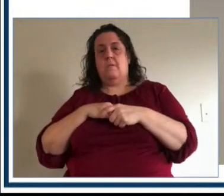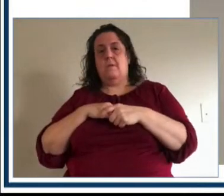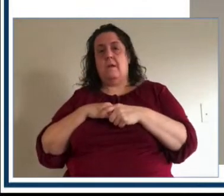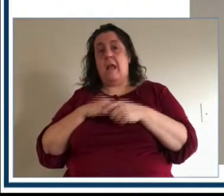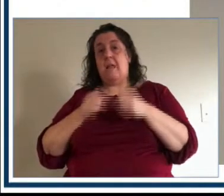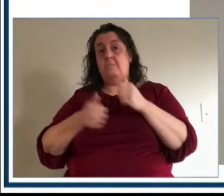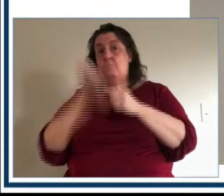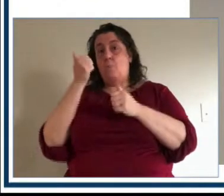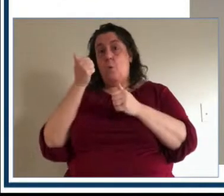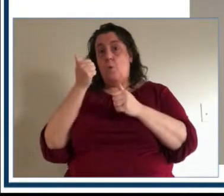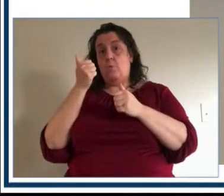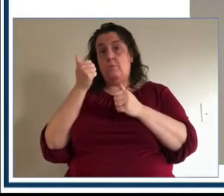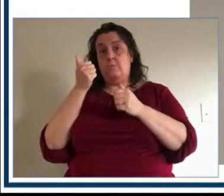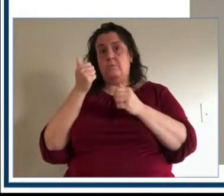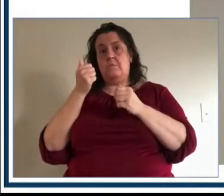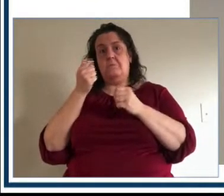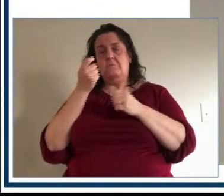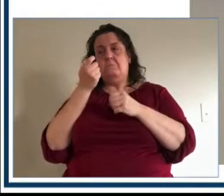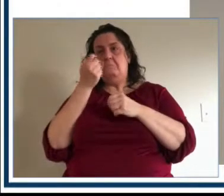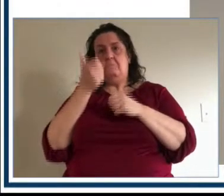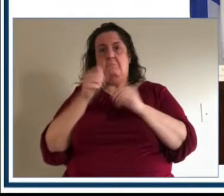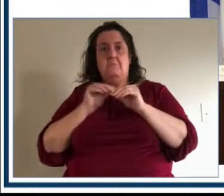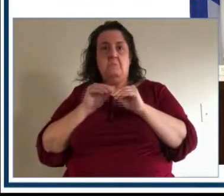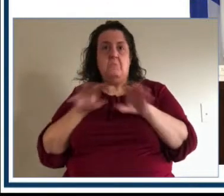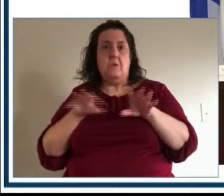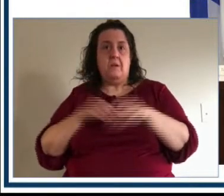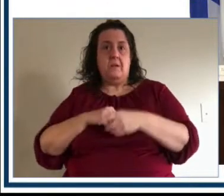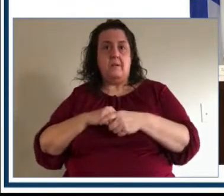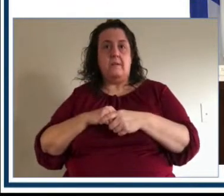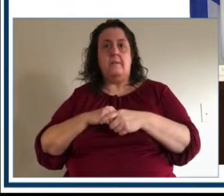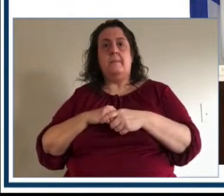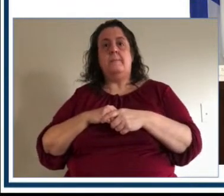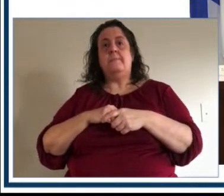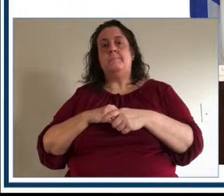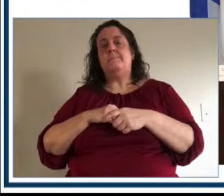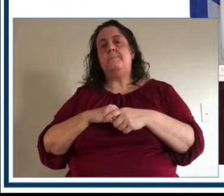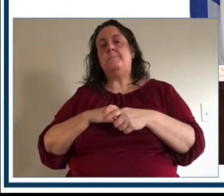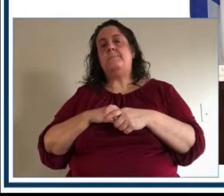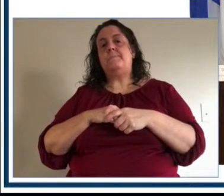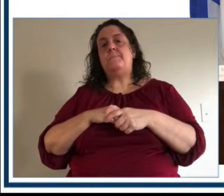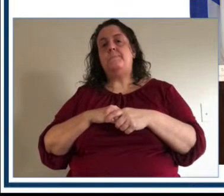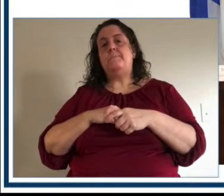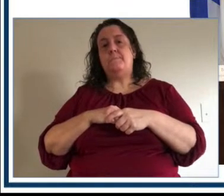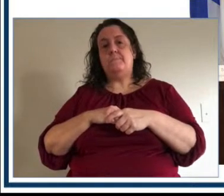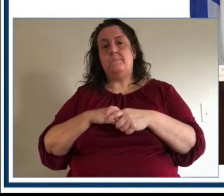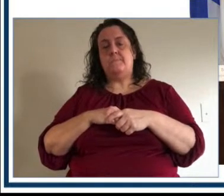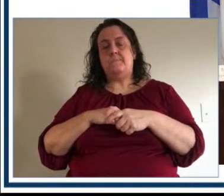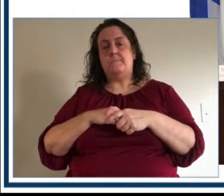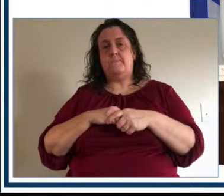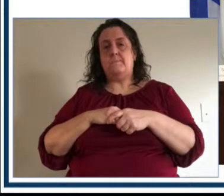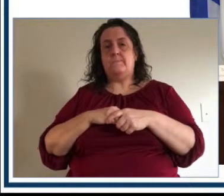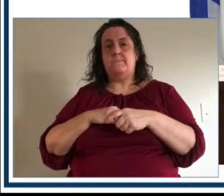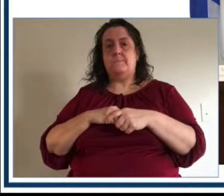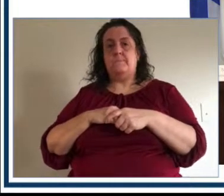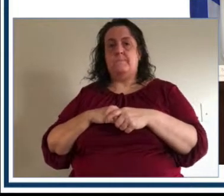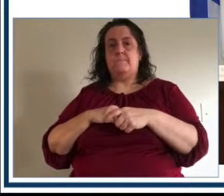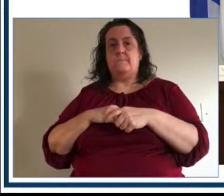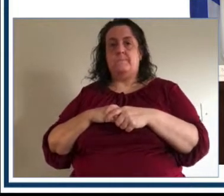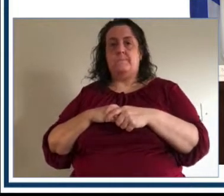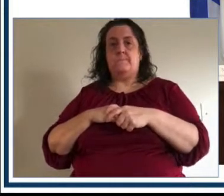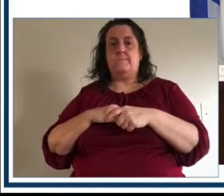spread within facilities. Ken, do you have a follow-up question? Yeah, I do.